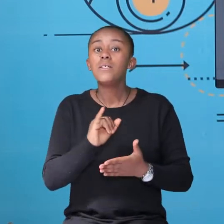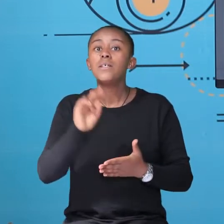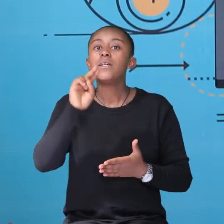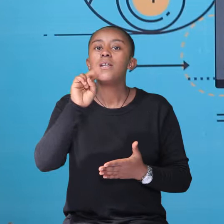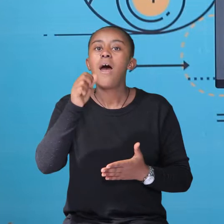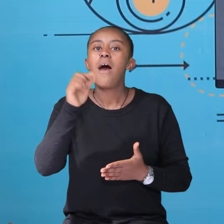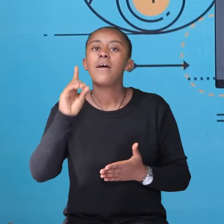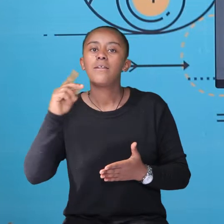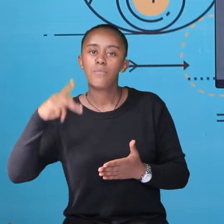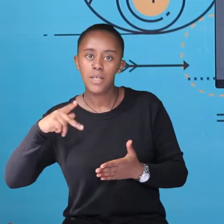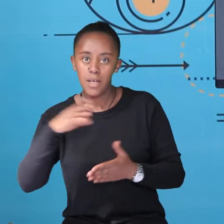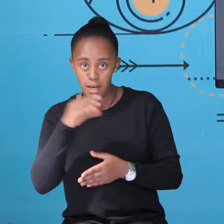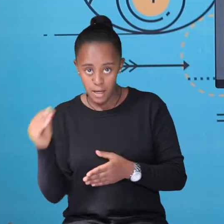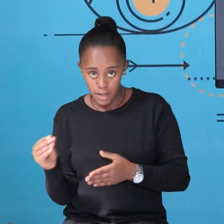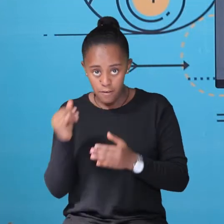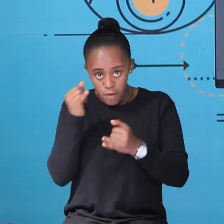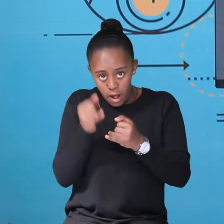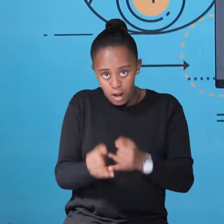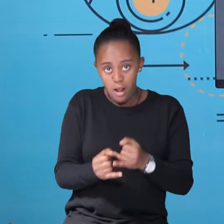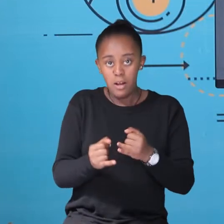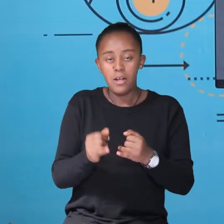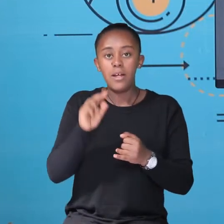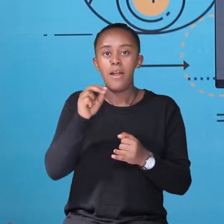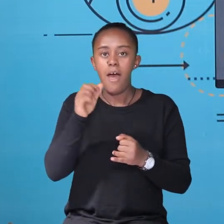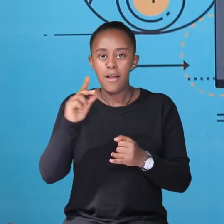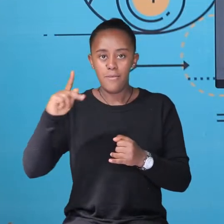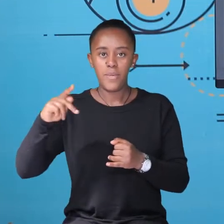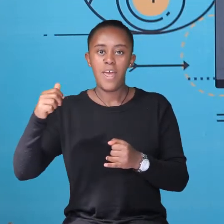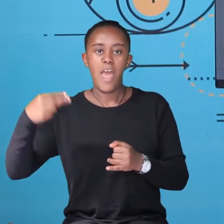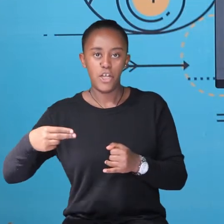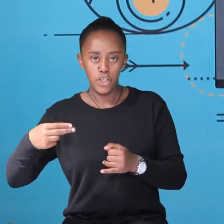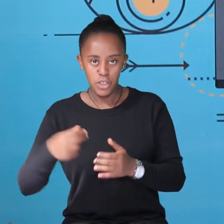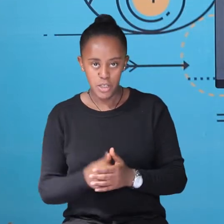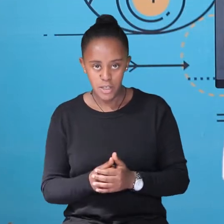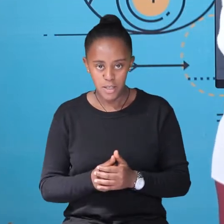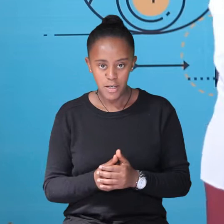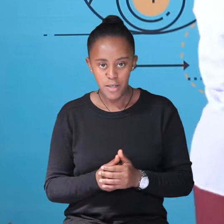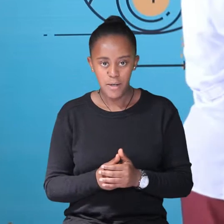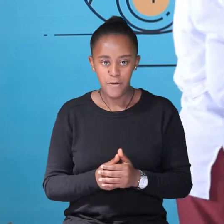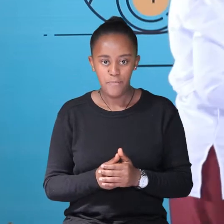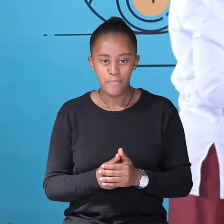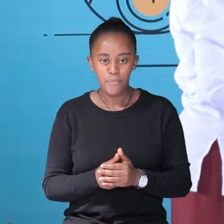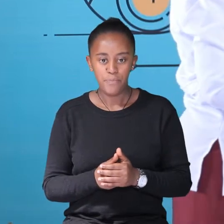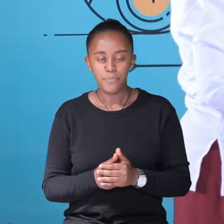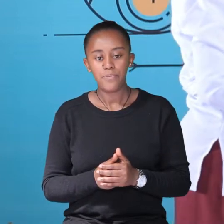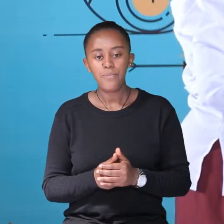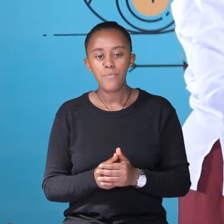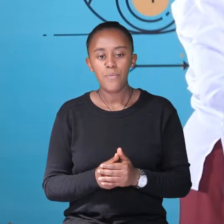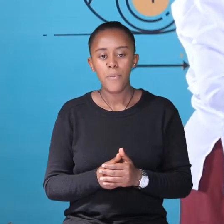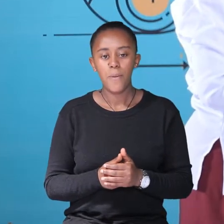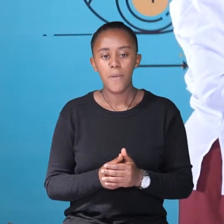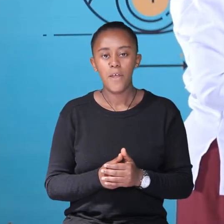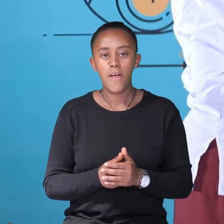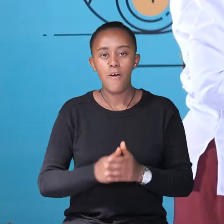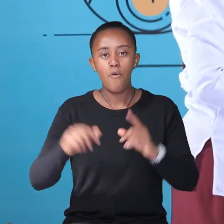NADP, and finally it will form NADPH. Here